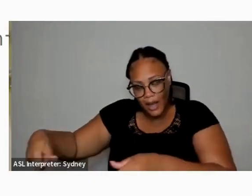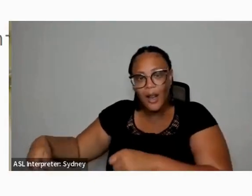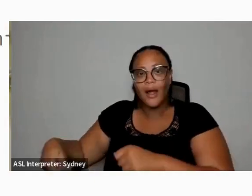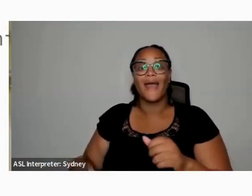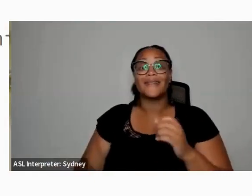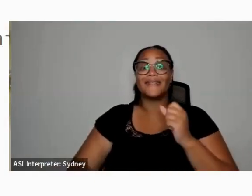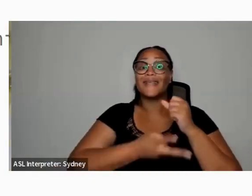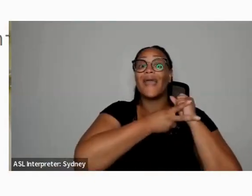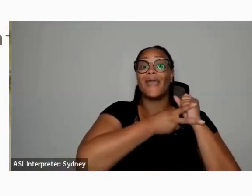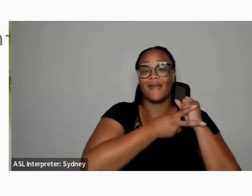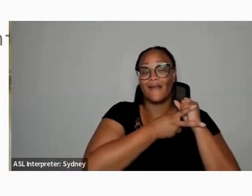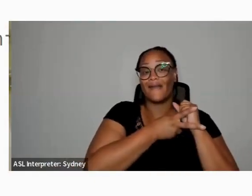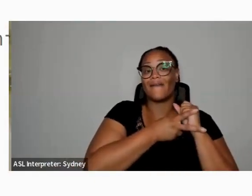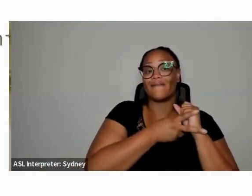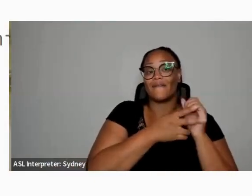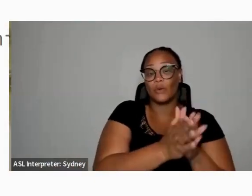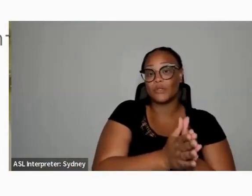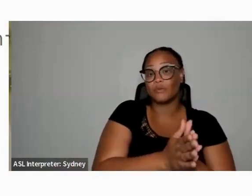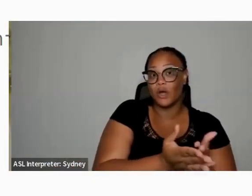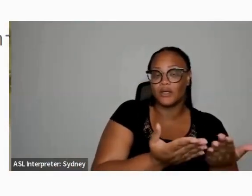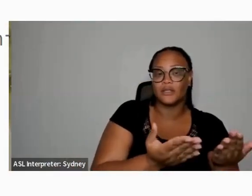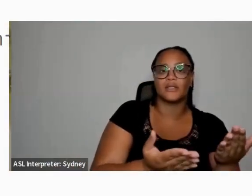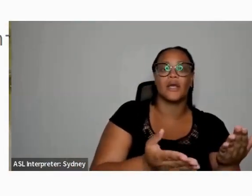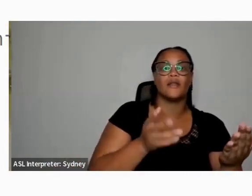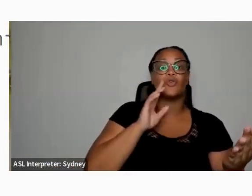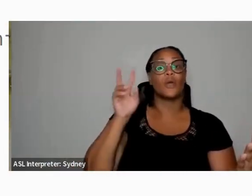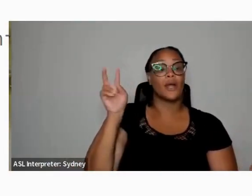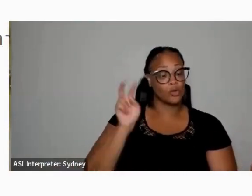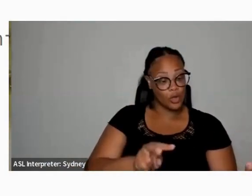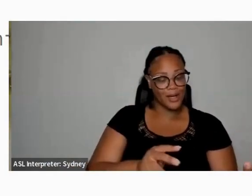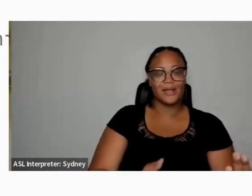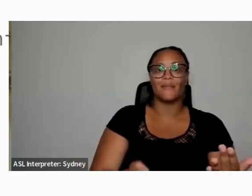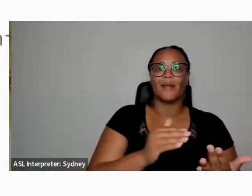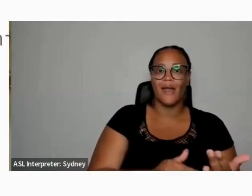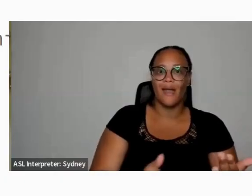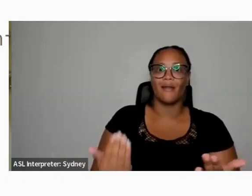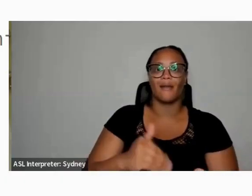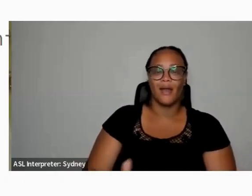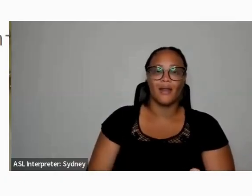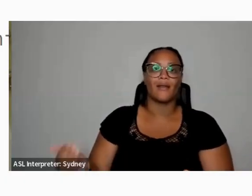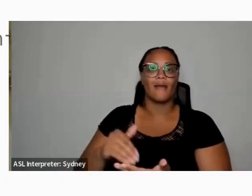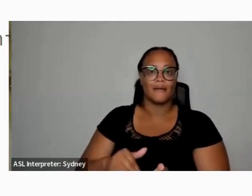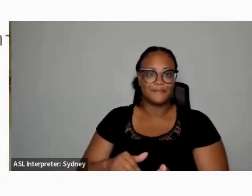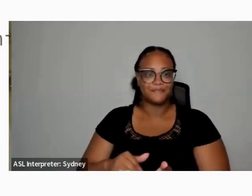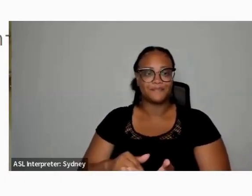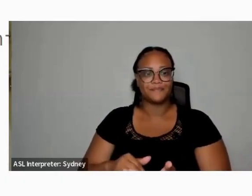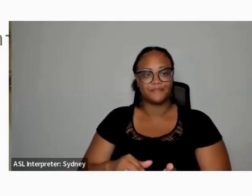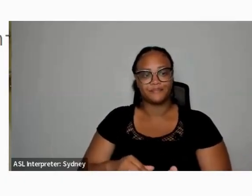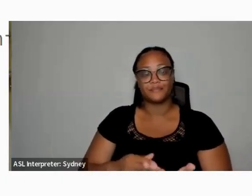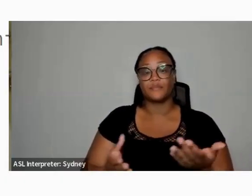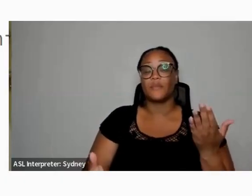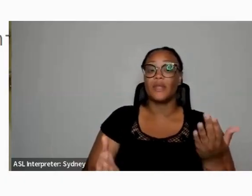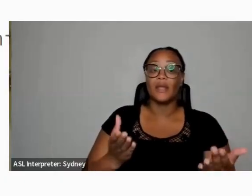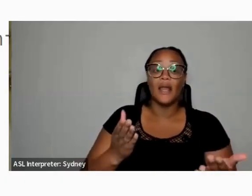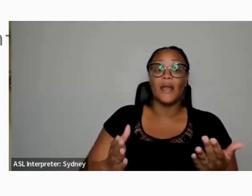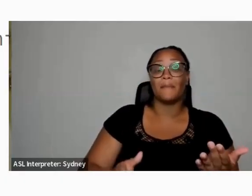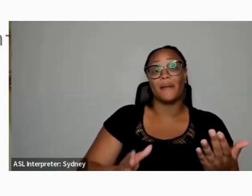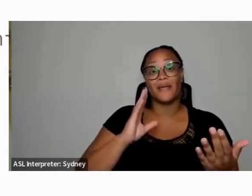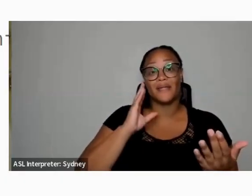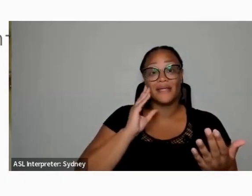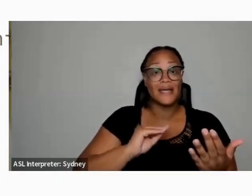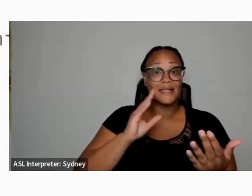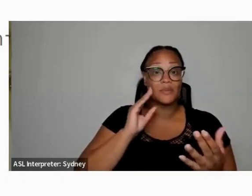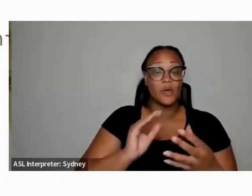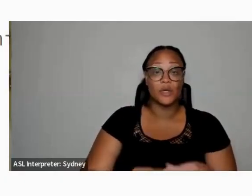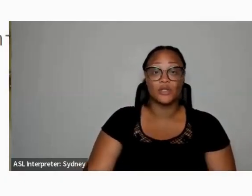and over again. So you know how kids always have their favorite books, and maybe some of their experience stories would become their favorite